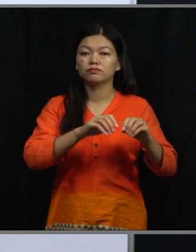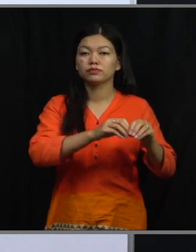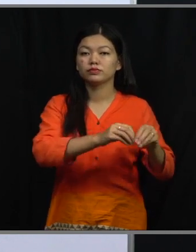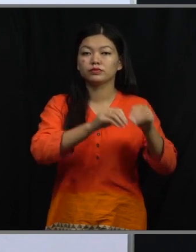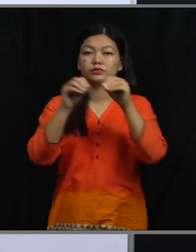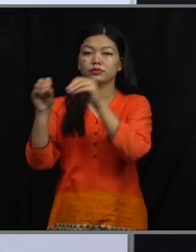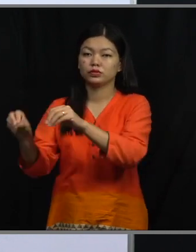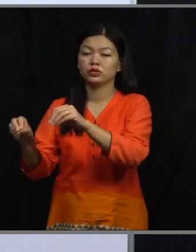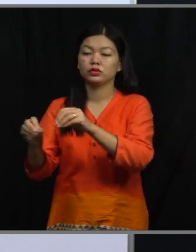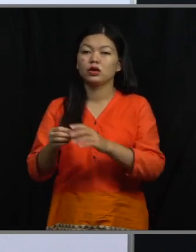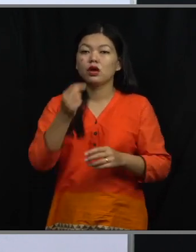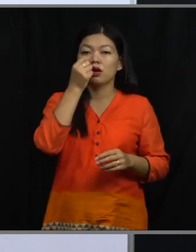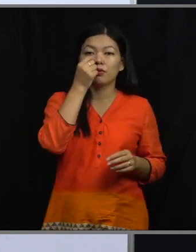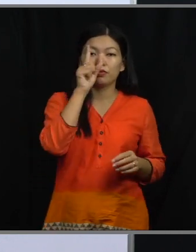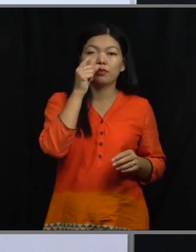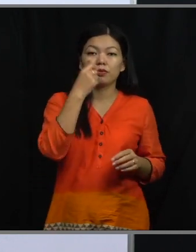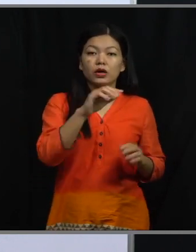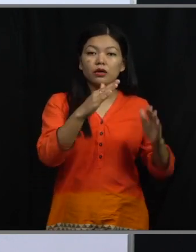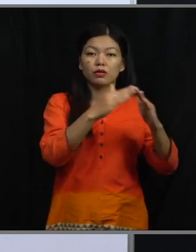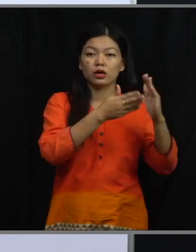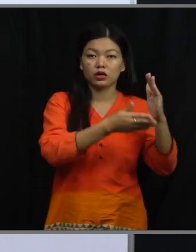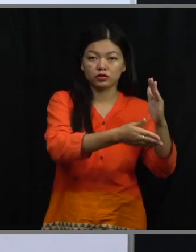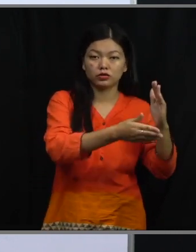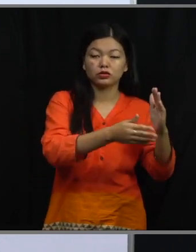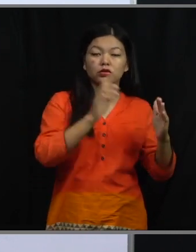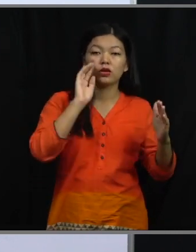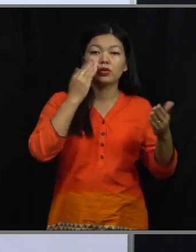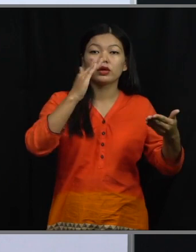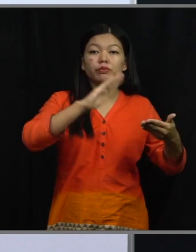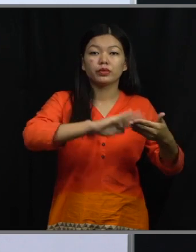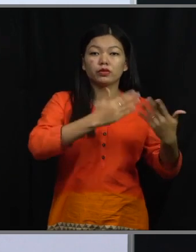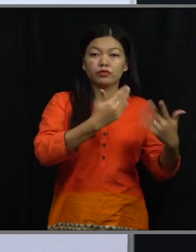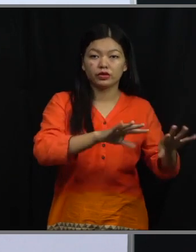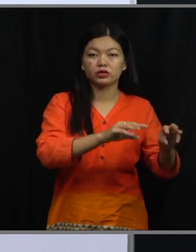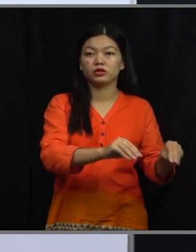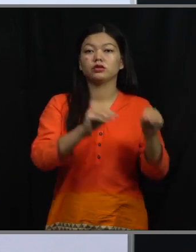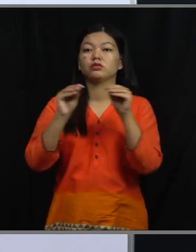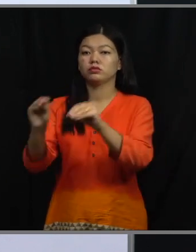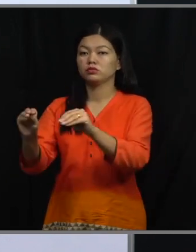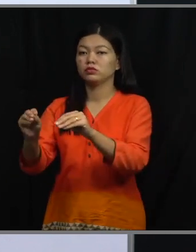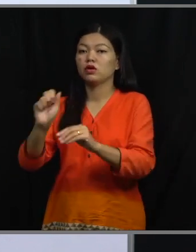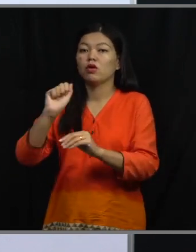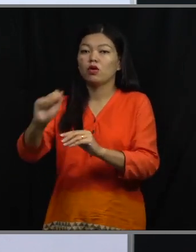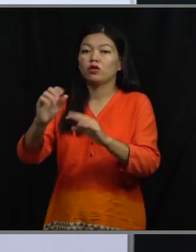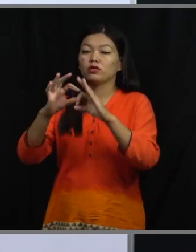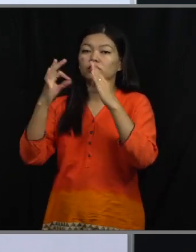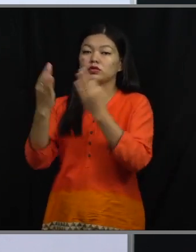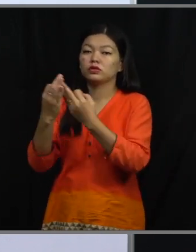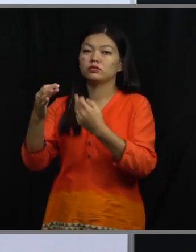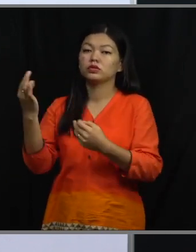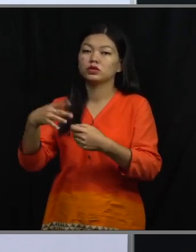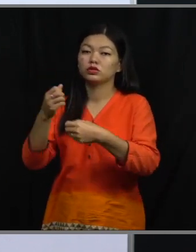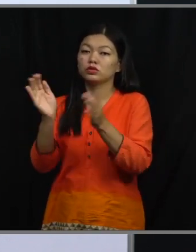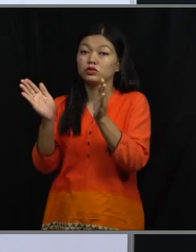mentioned, because they want to be independent, and most of them, they are also independent, okay? And here, both the parents